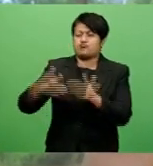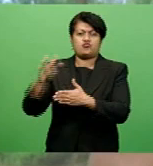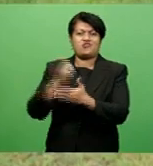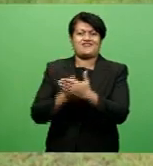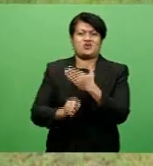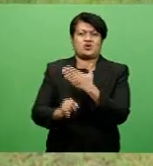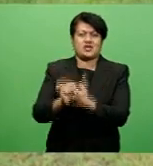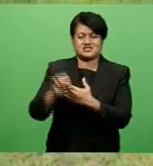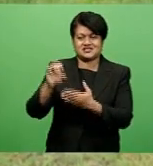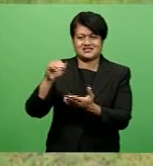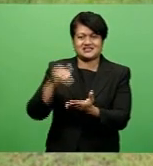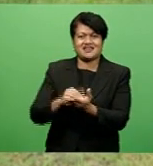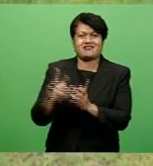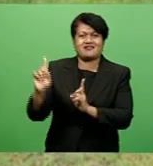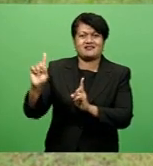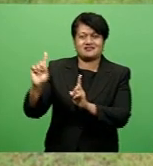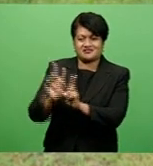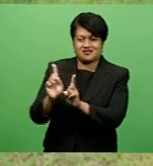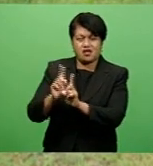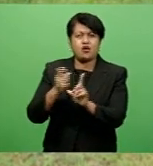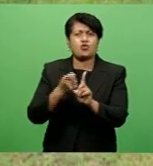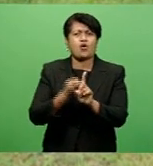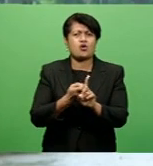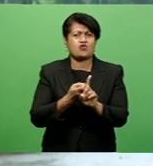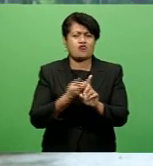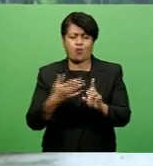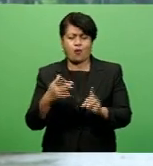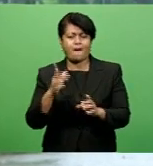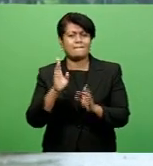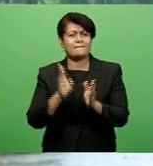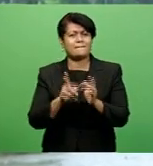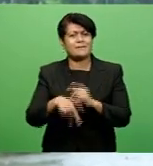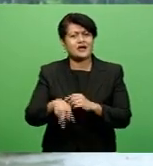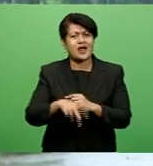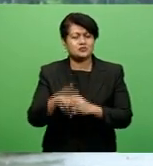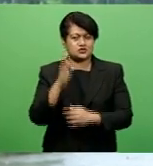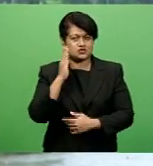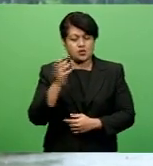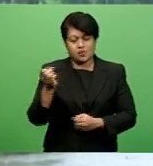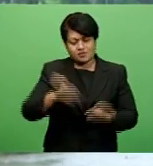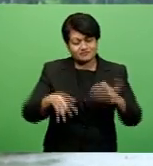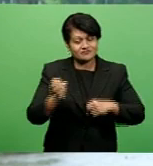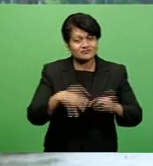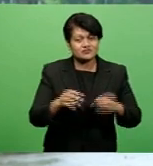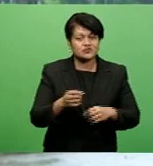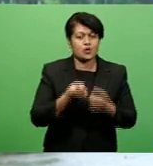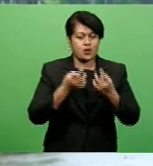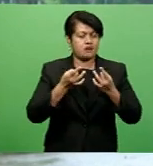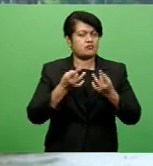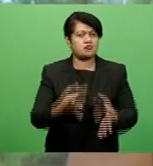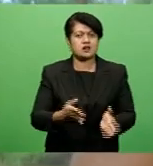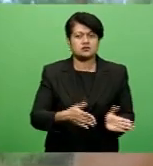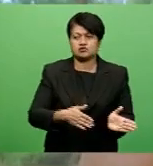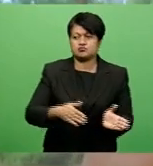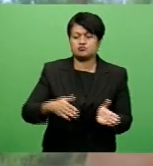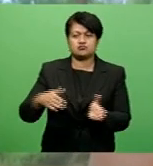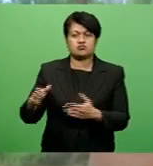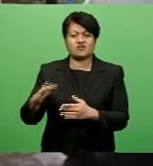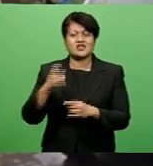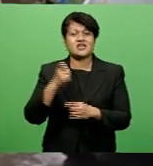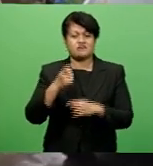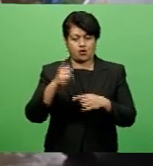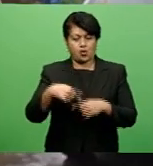center, and that is Korovo Primary School just across the road. We have already packed our stuff and we are ready to go if it continues to